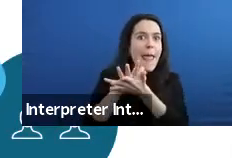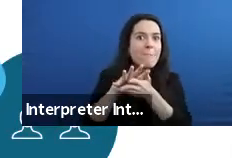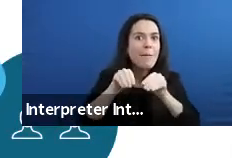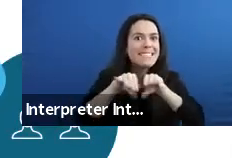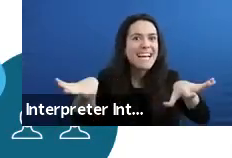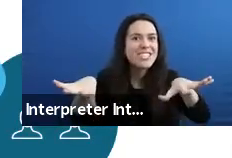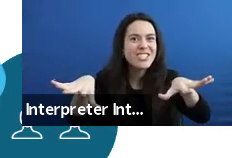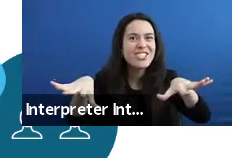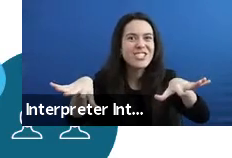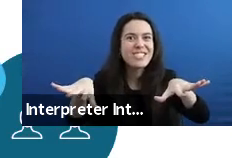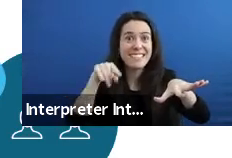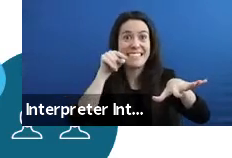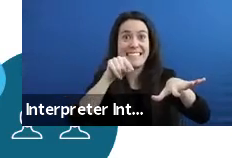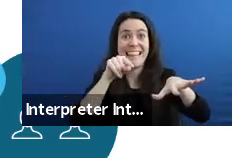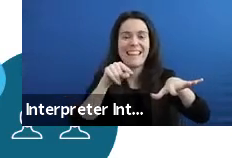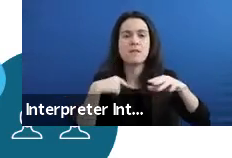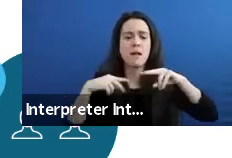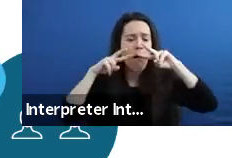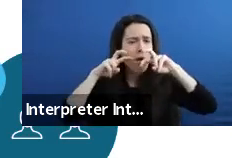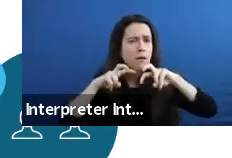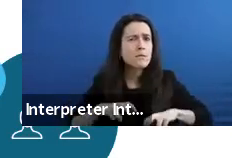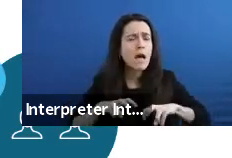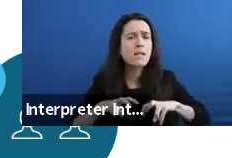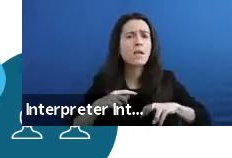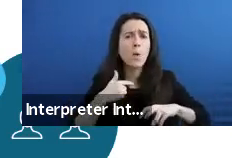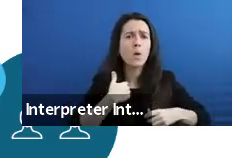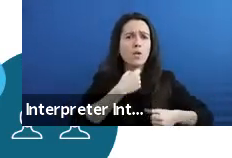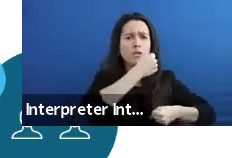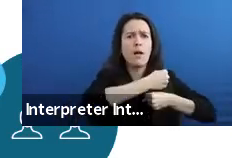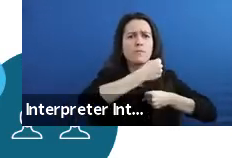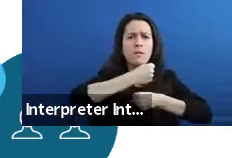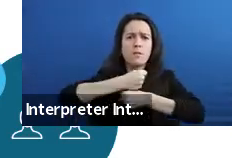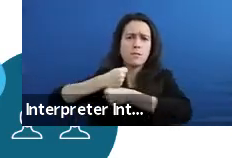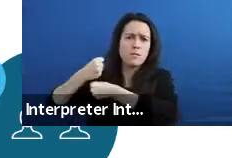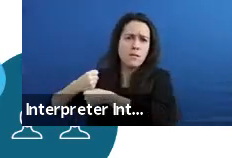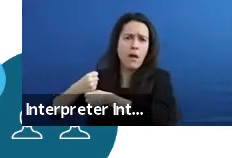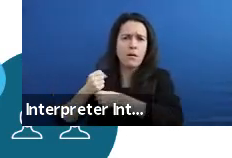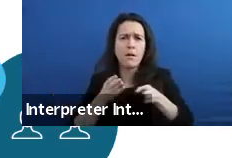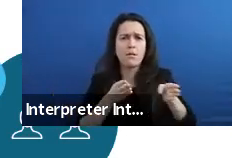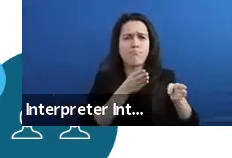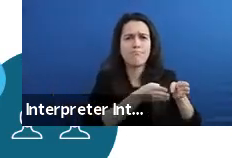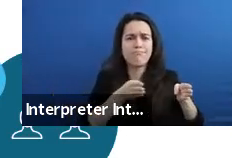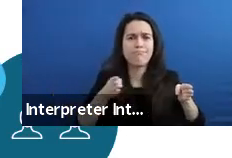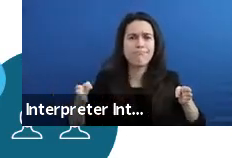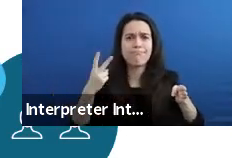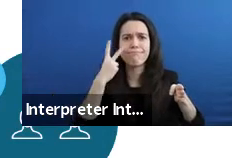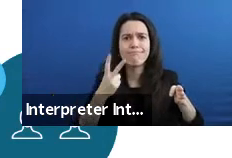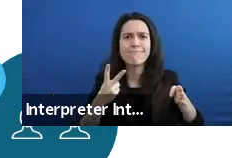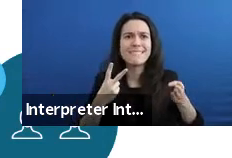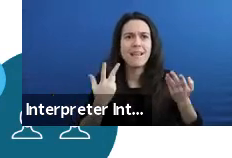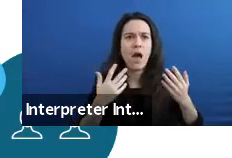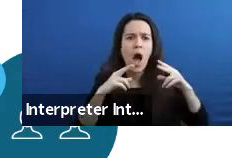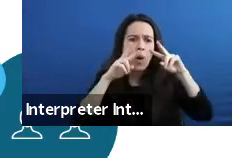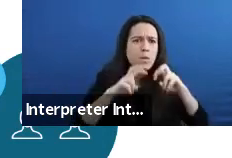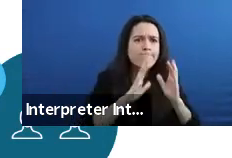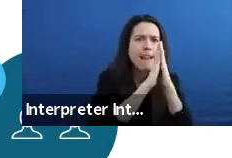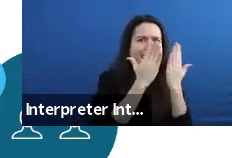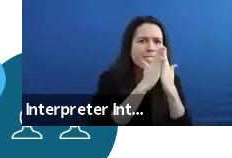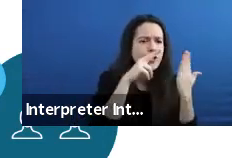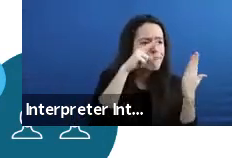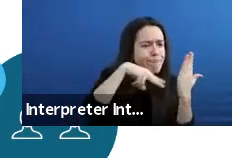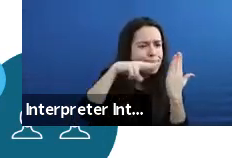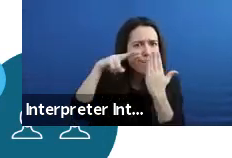under this study, we will undertake several tasks, and the first one will be desk research and literature review. The main purpose